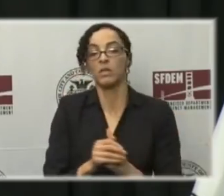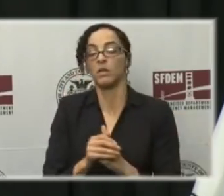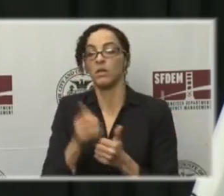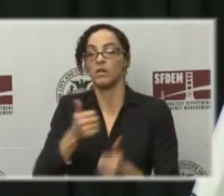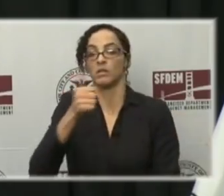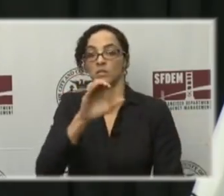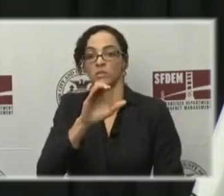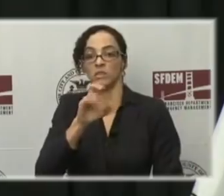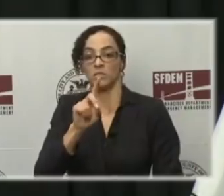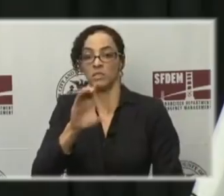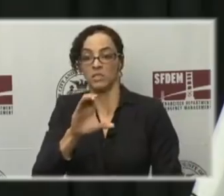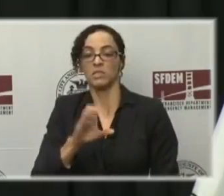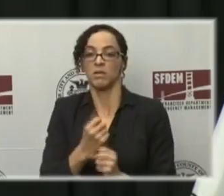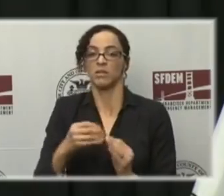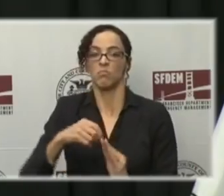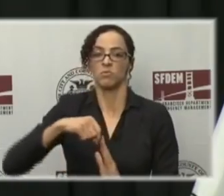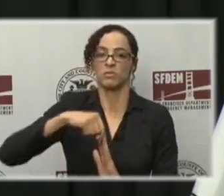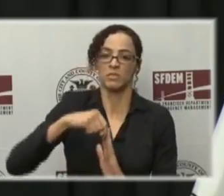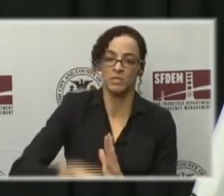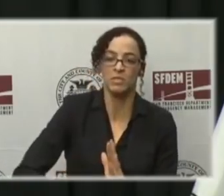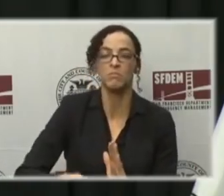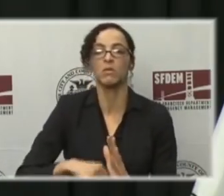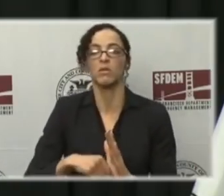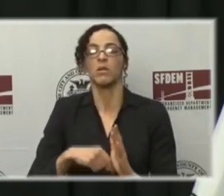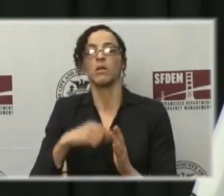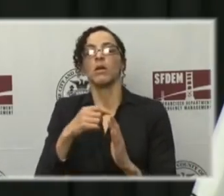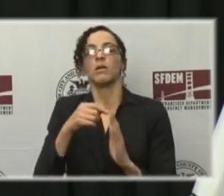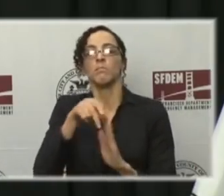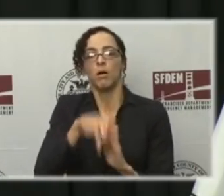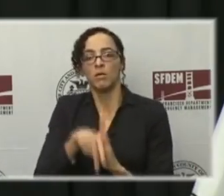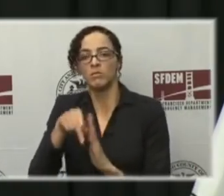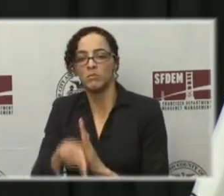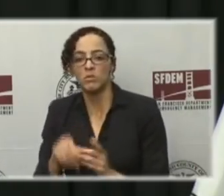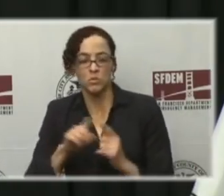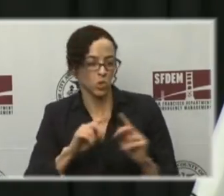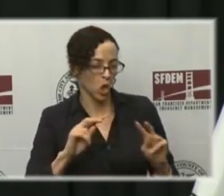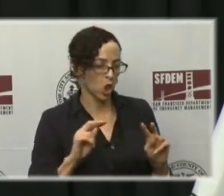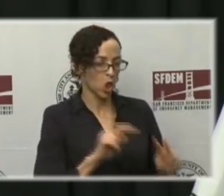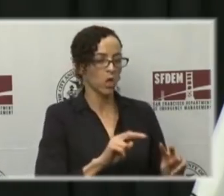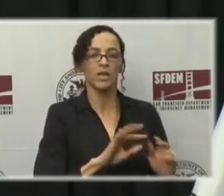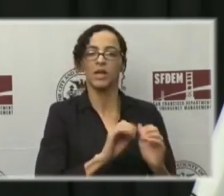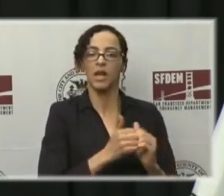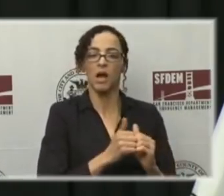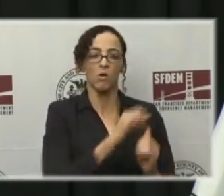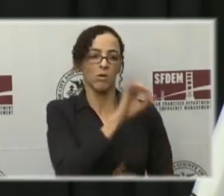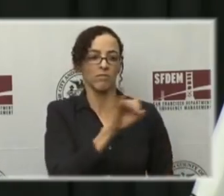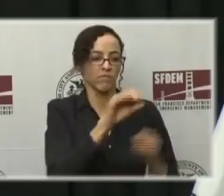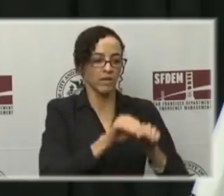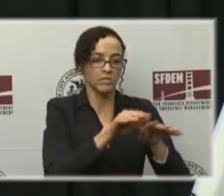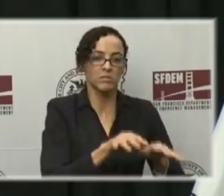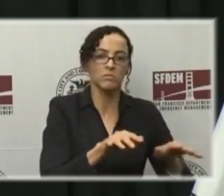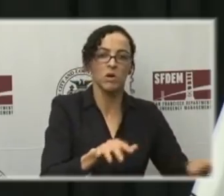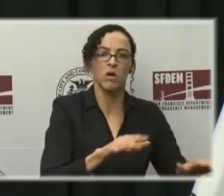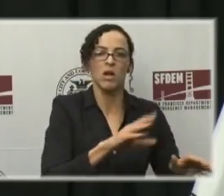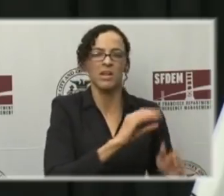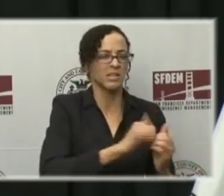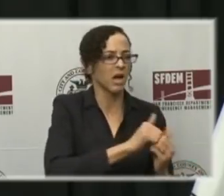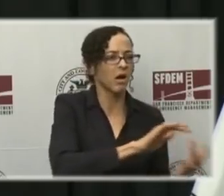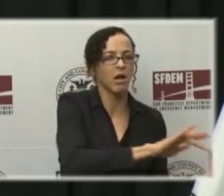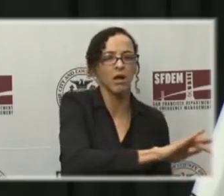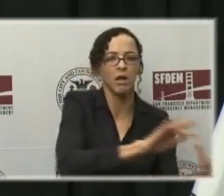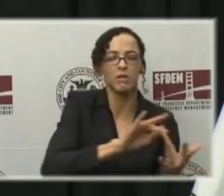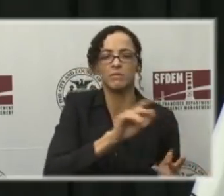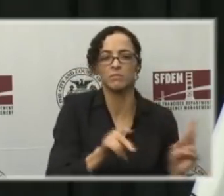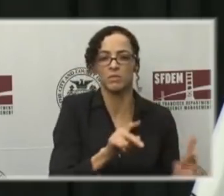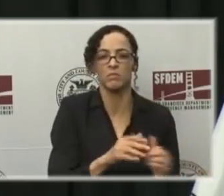investigation to look for sources of infection and the pathway of spread. This will inform our current actions and further development